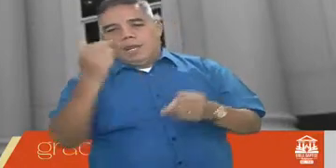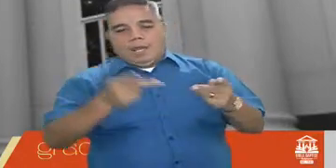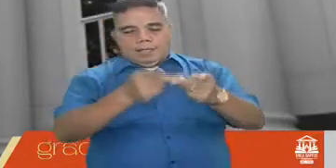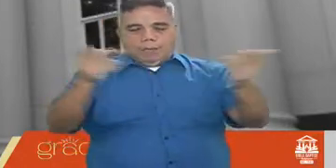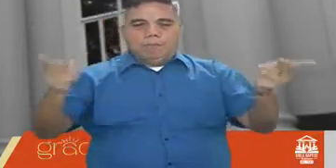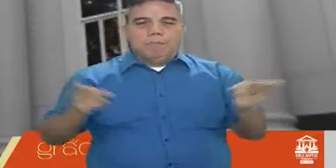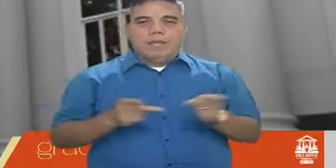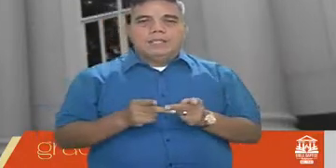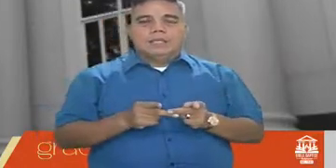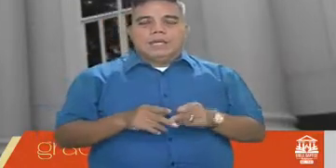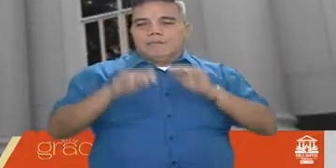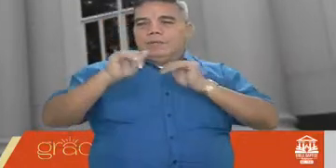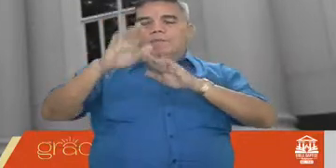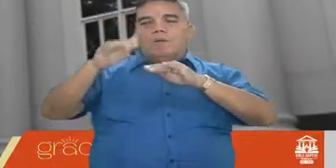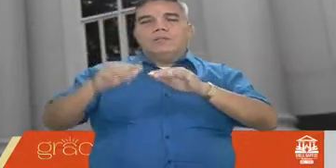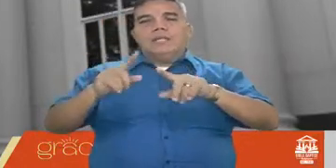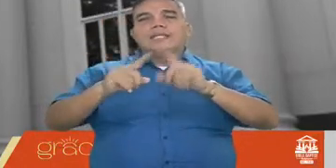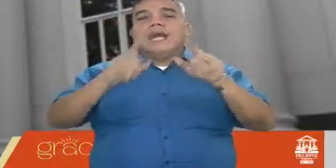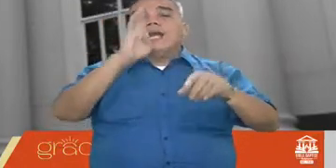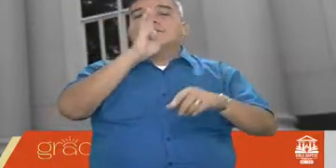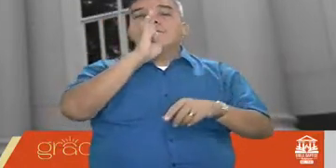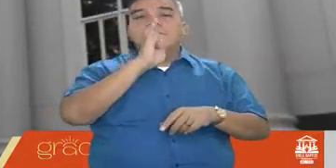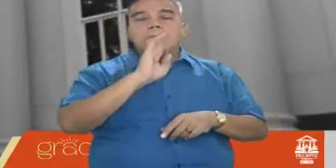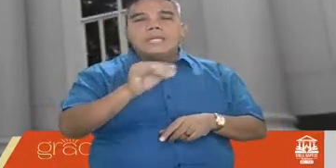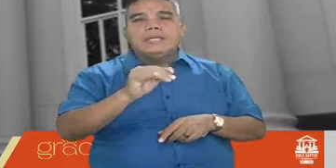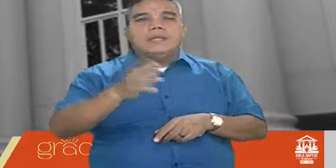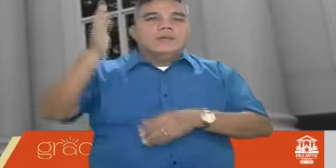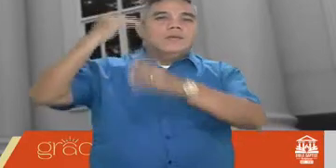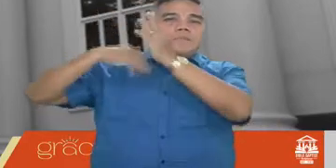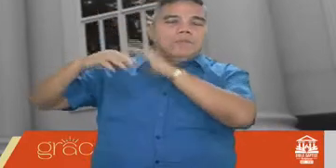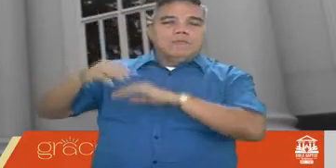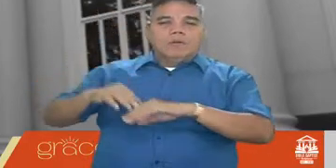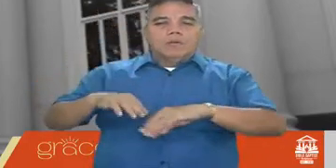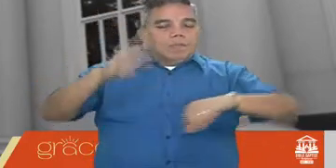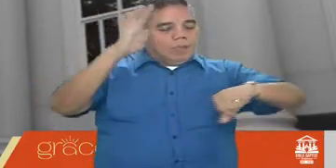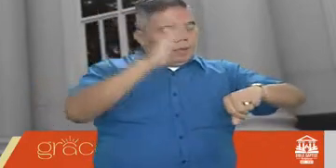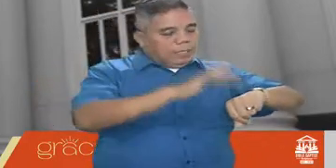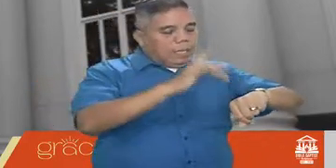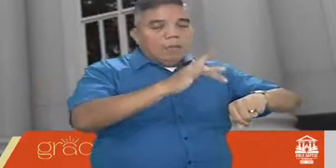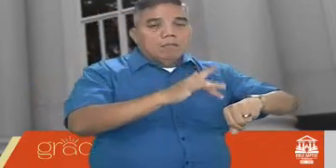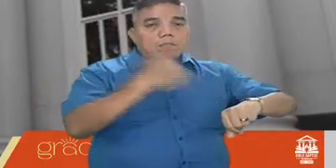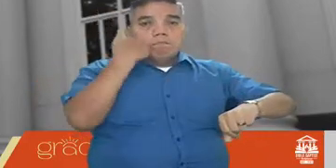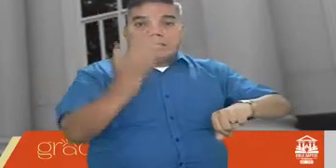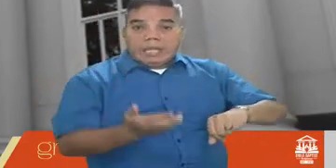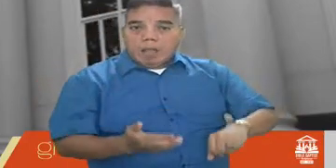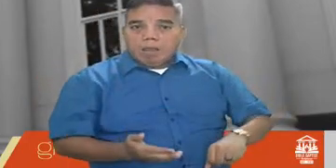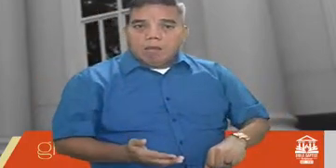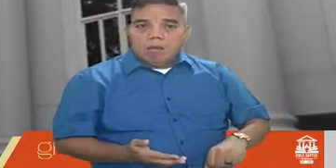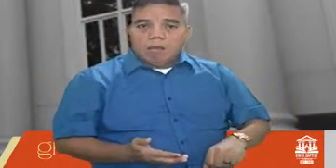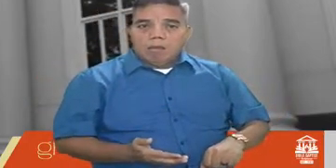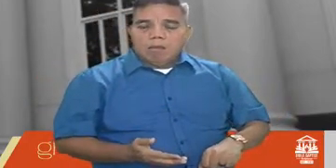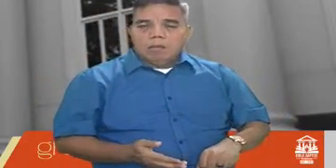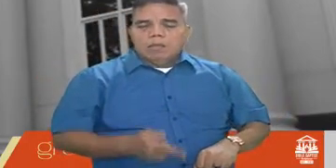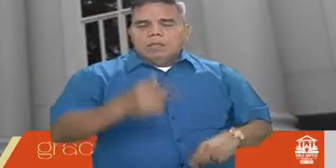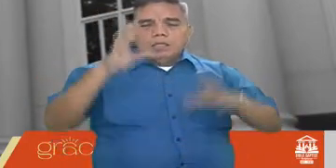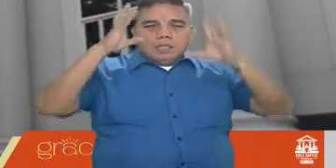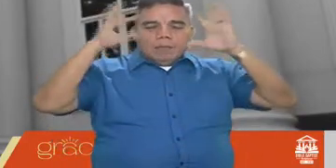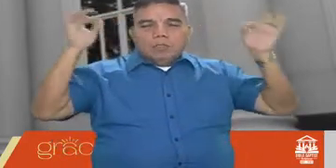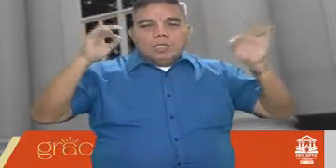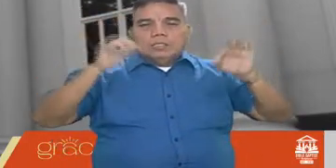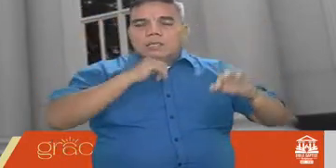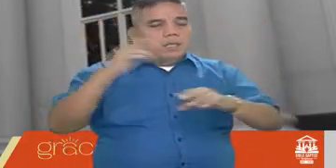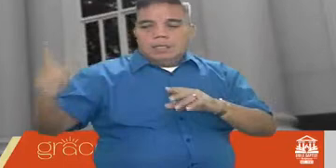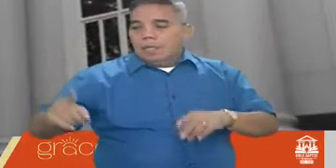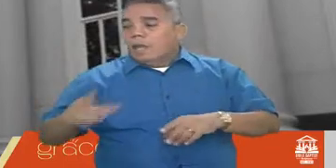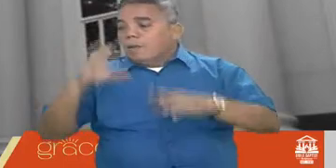place at the foot of Mount Sinai it has been before. Makahikap laka, patay ka. Ningon ang Ginoo, Moses ay